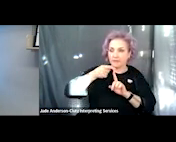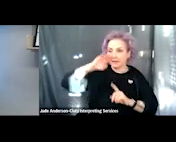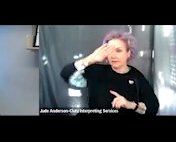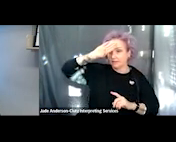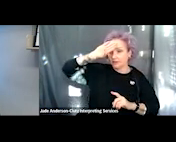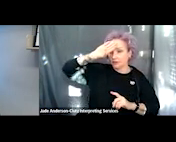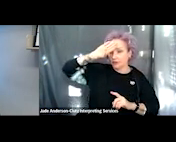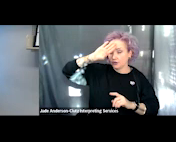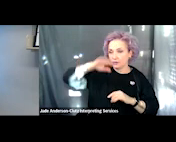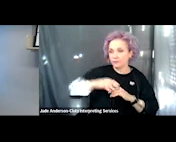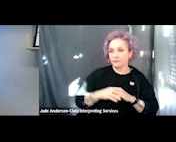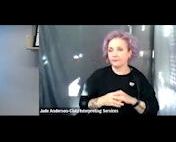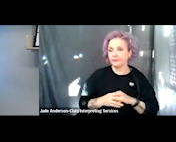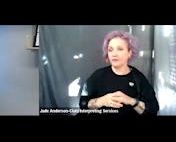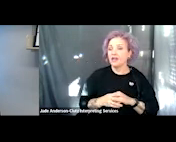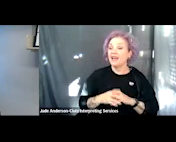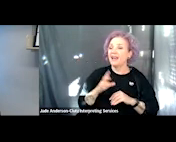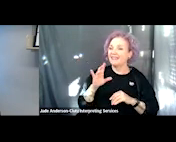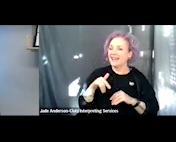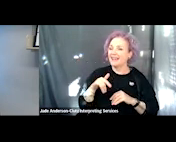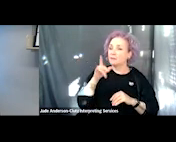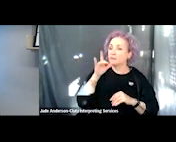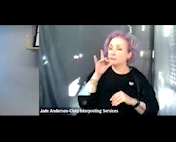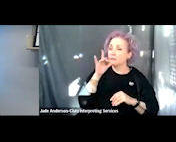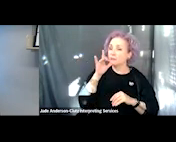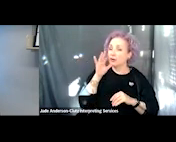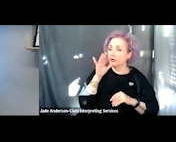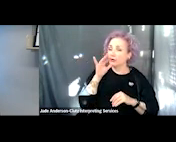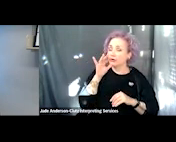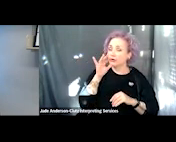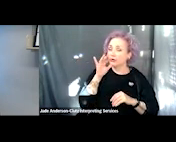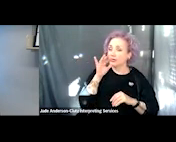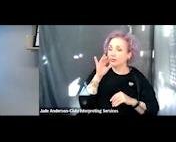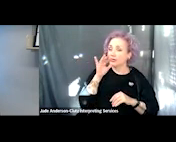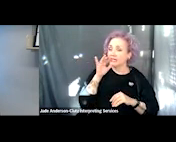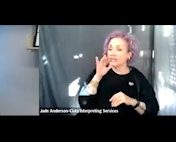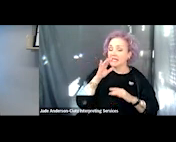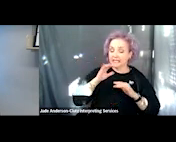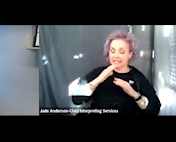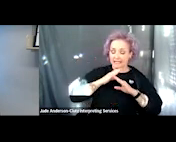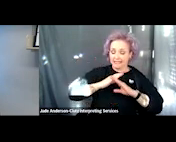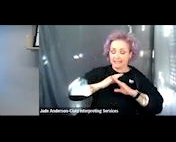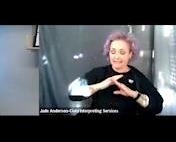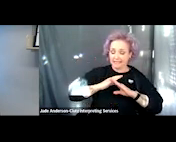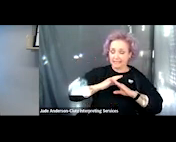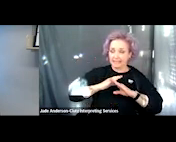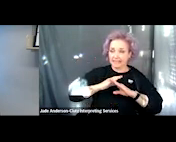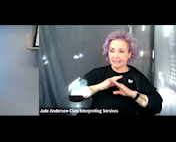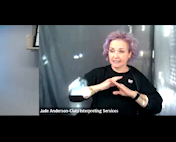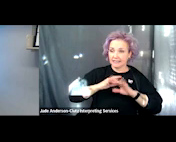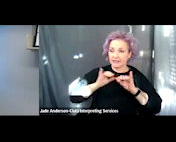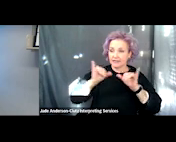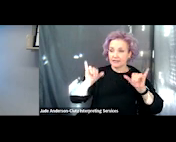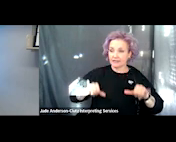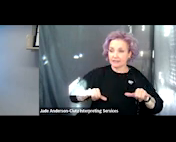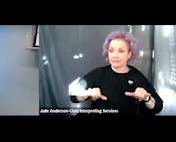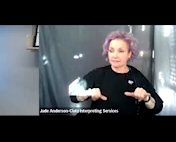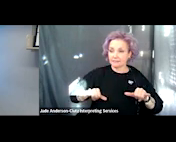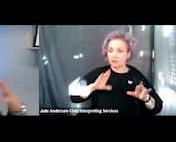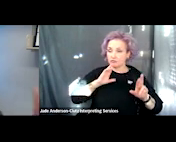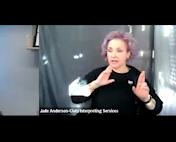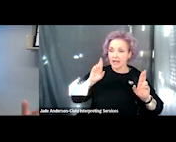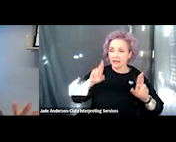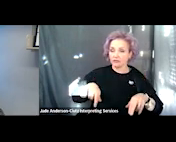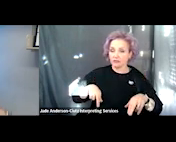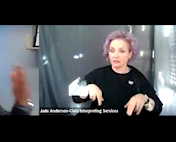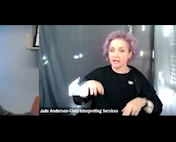response, hence called maternal immune activation. That's what's causing this particular group of outcomes or disorders. And